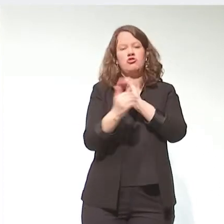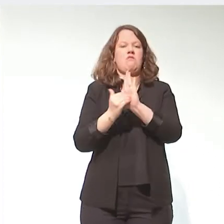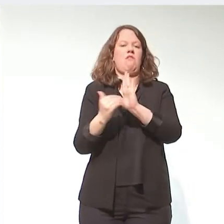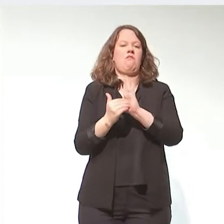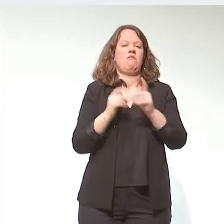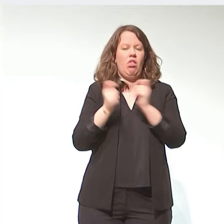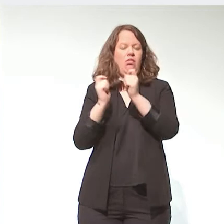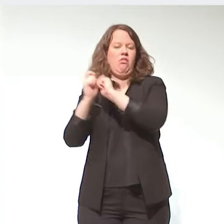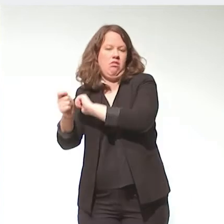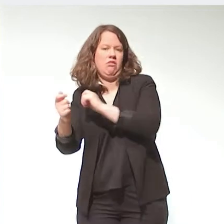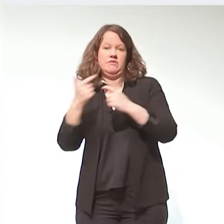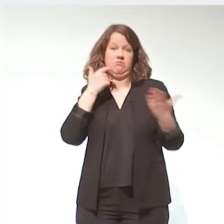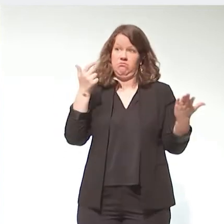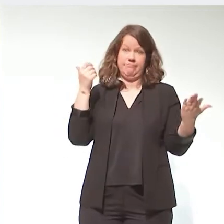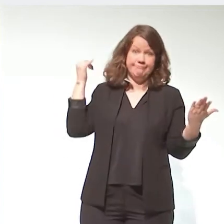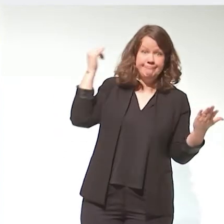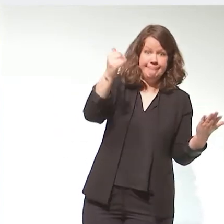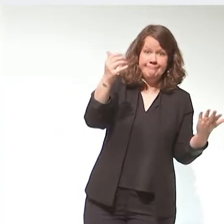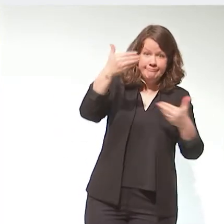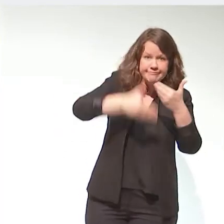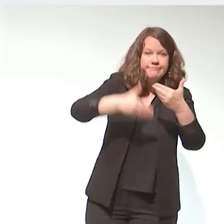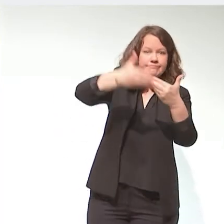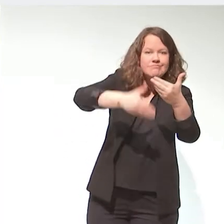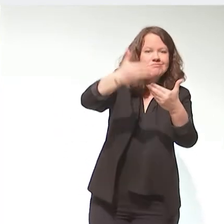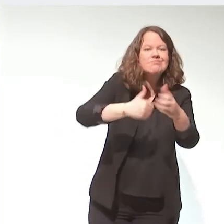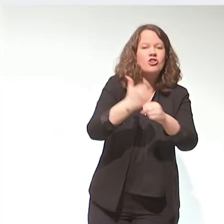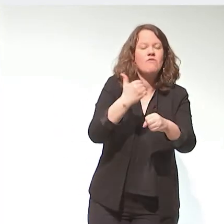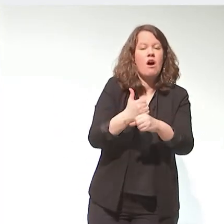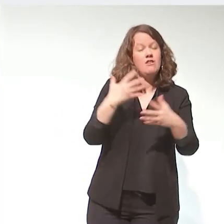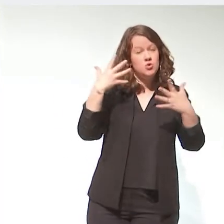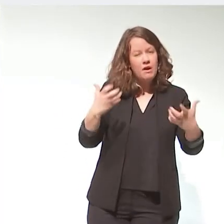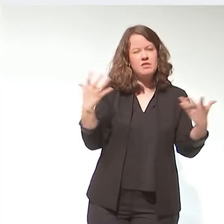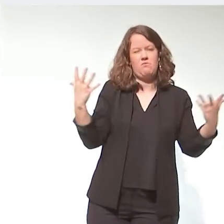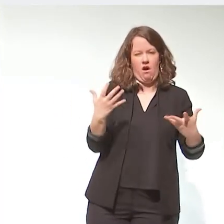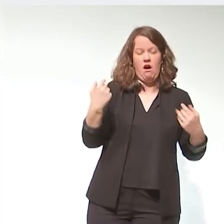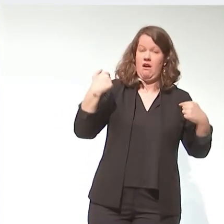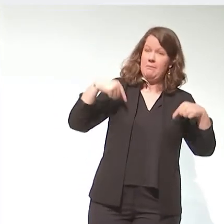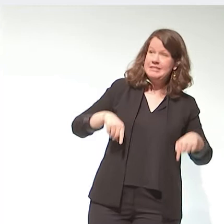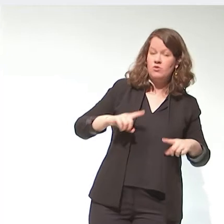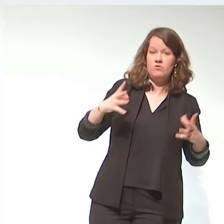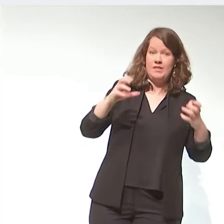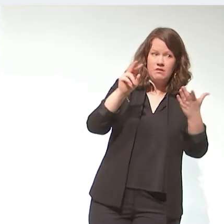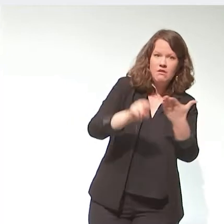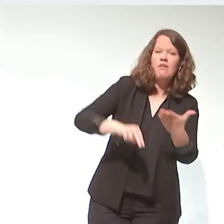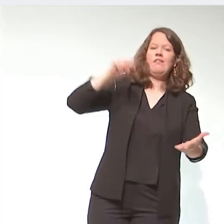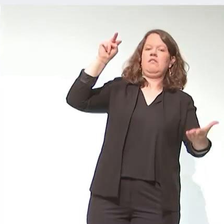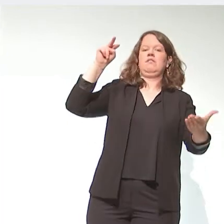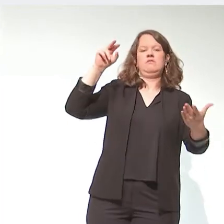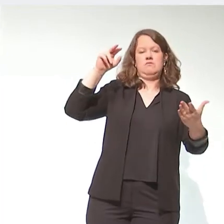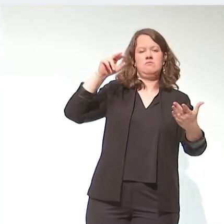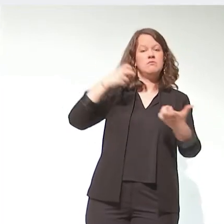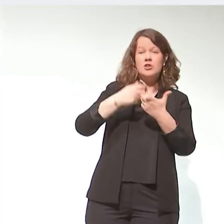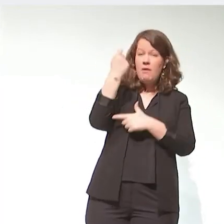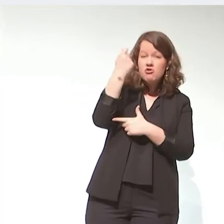social policy. It is health policy, educational policy, environment policy, even financial policy as well, regional